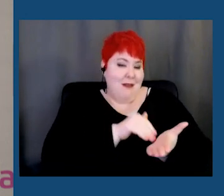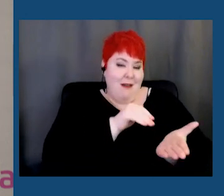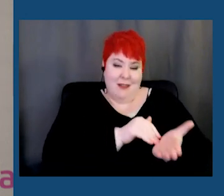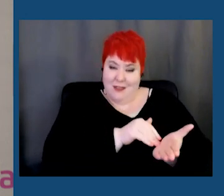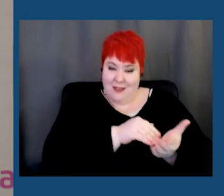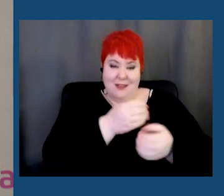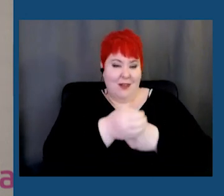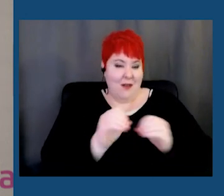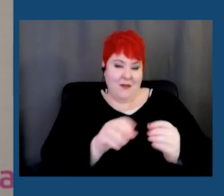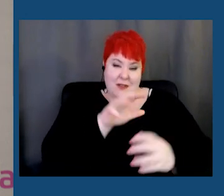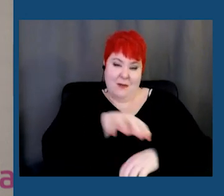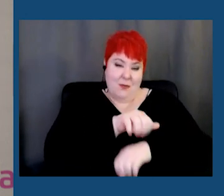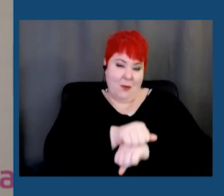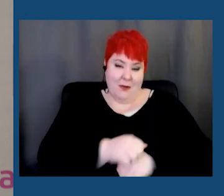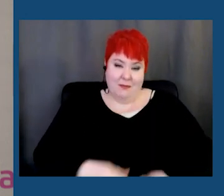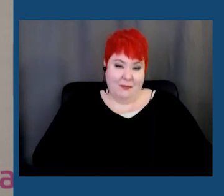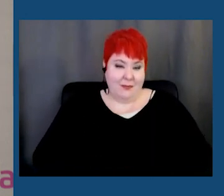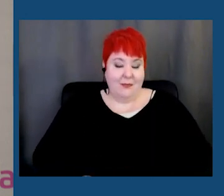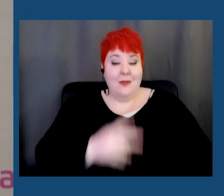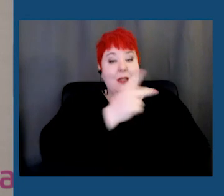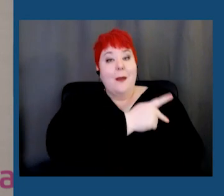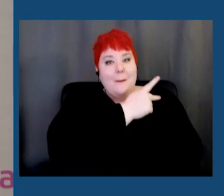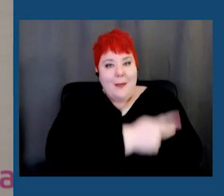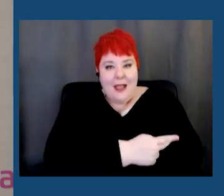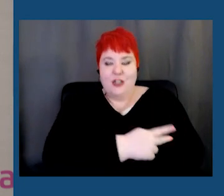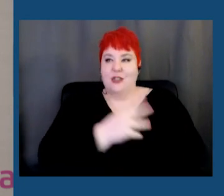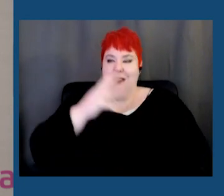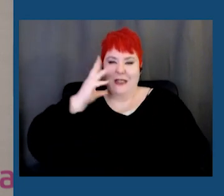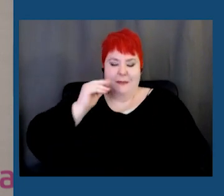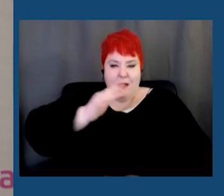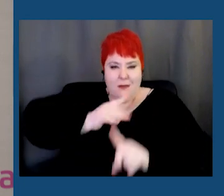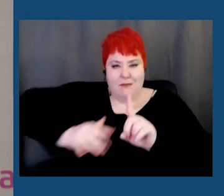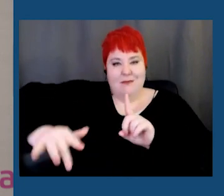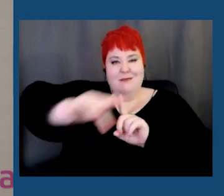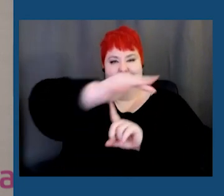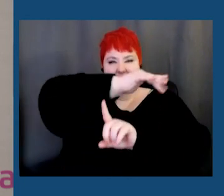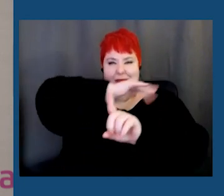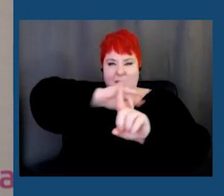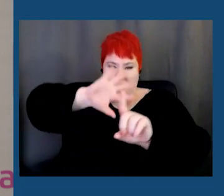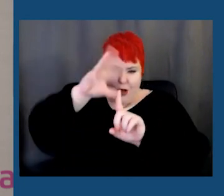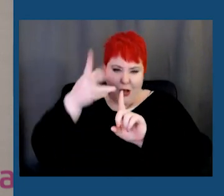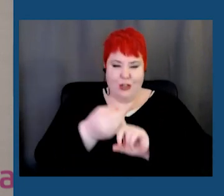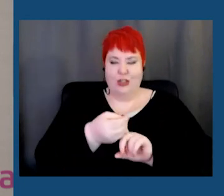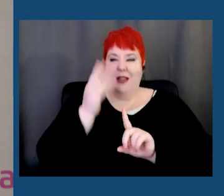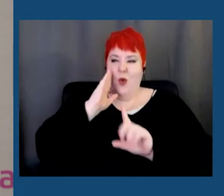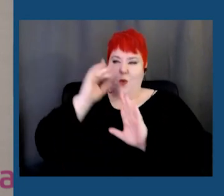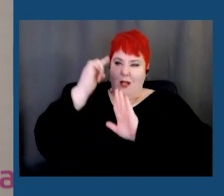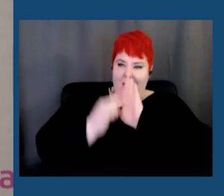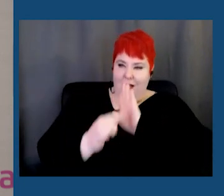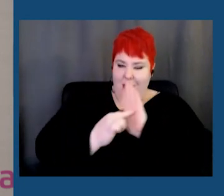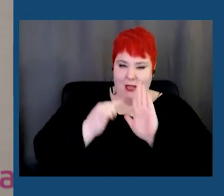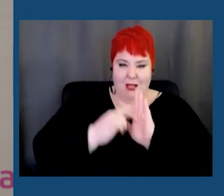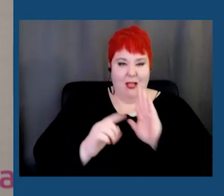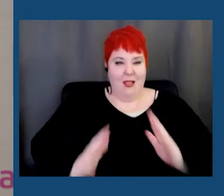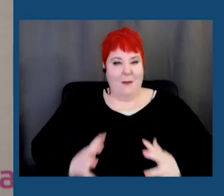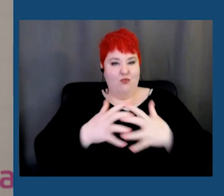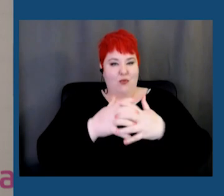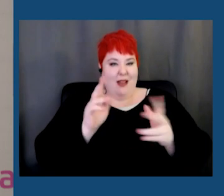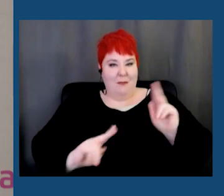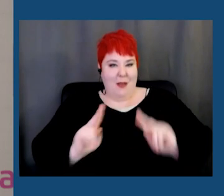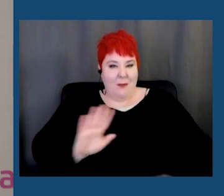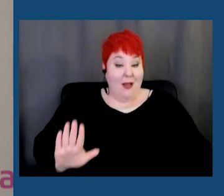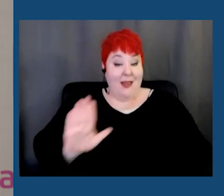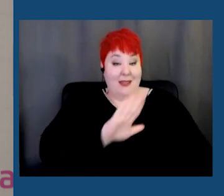like all of us, are immersed in a culture that scrutinizes pregnant people and their decisions. Why do